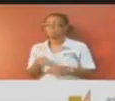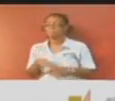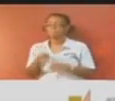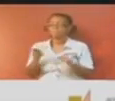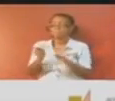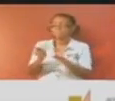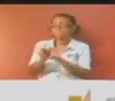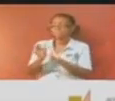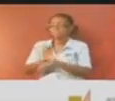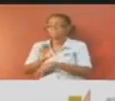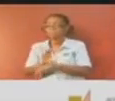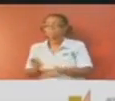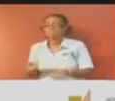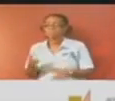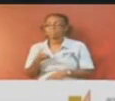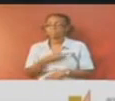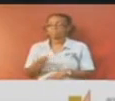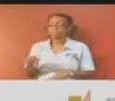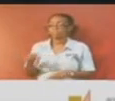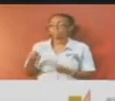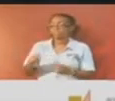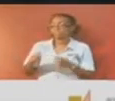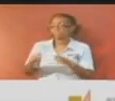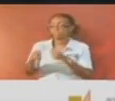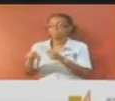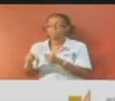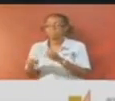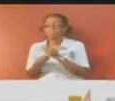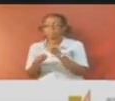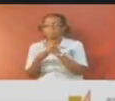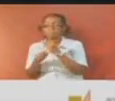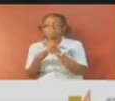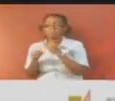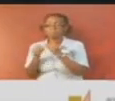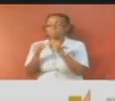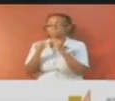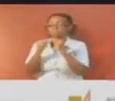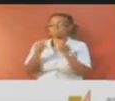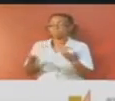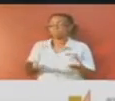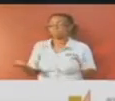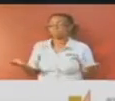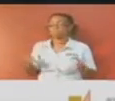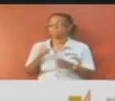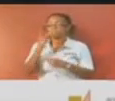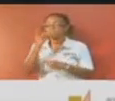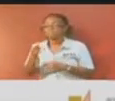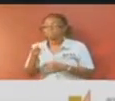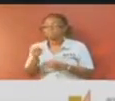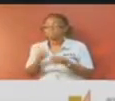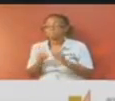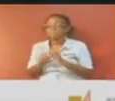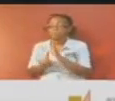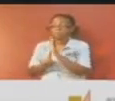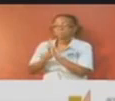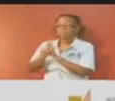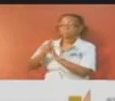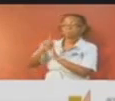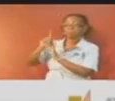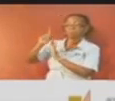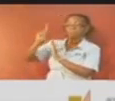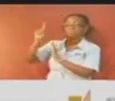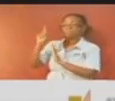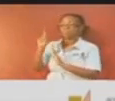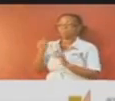became progressively more stringent as the numbers continued to rise. So against this backdrop where we're